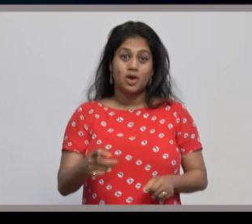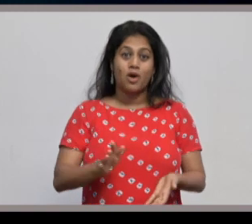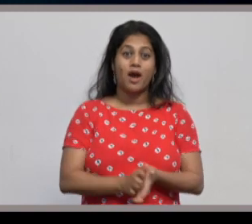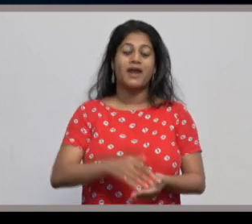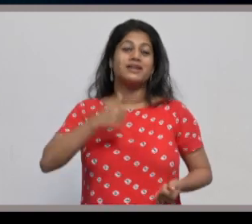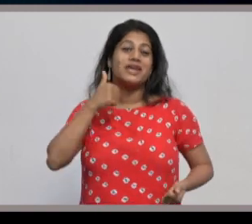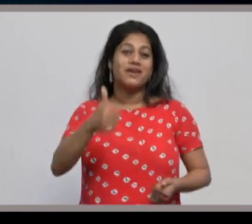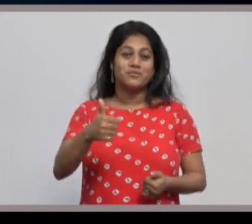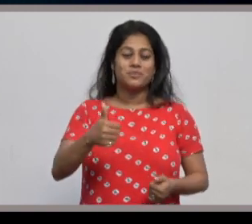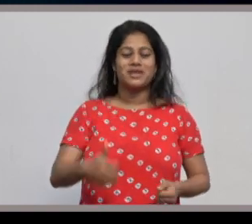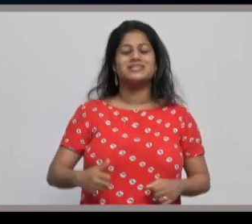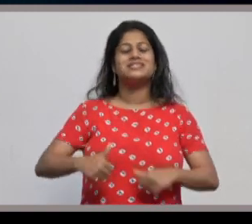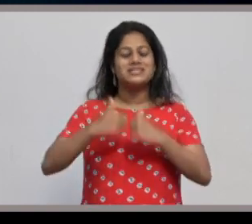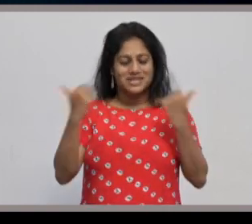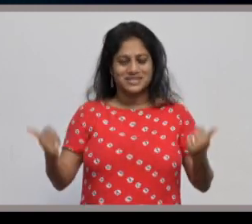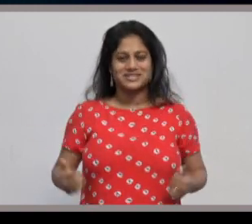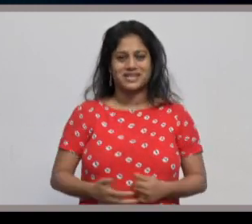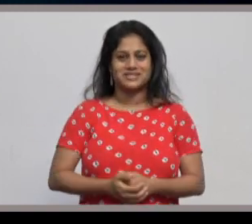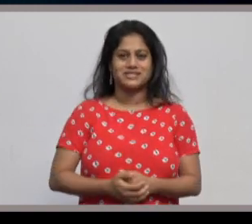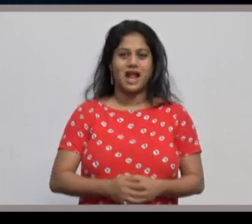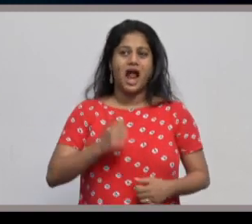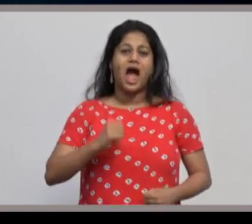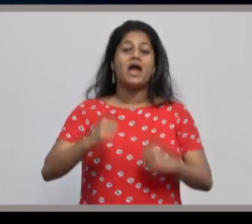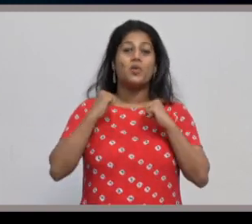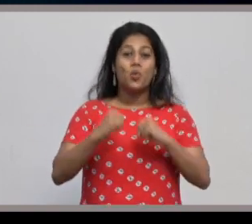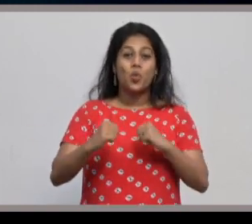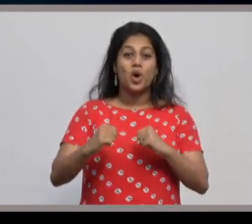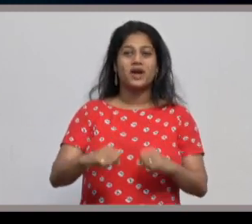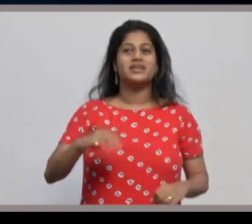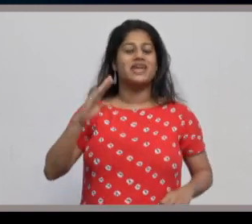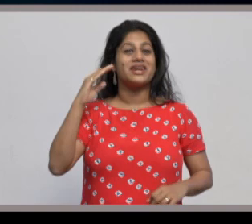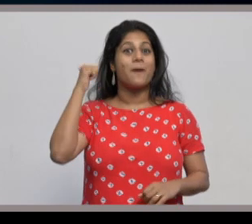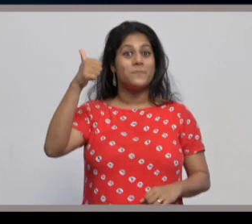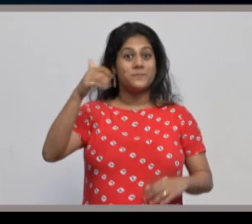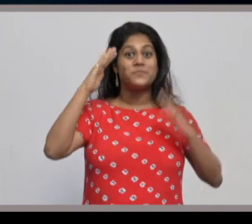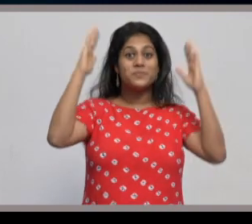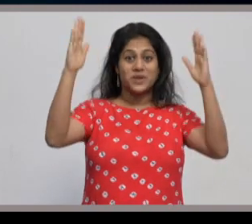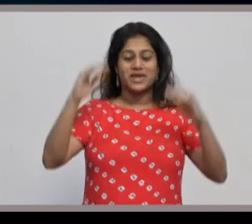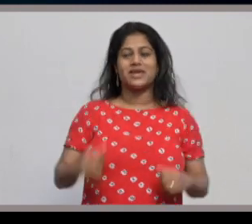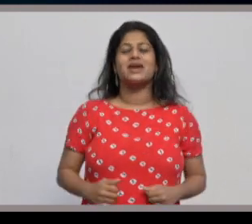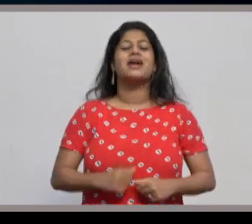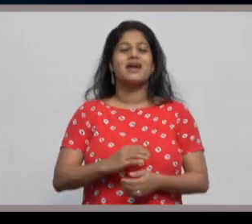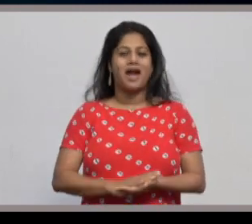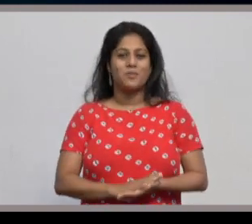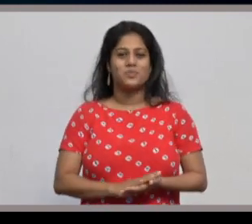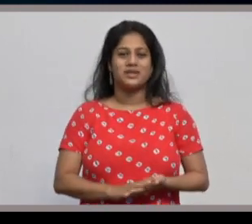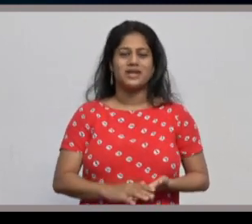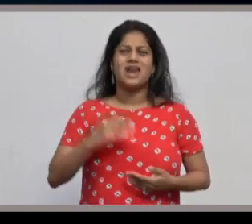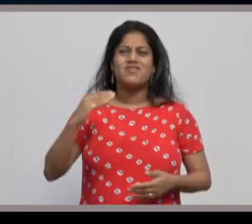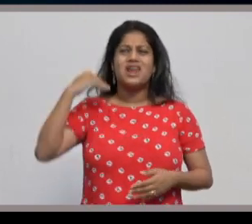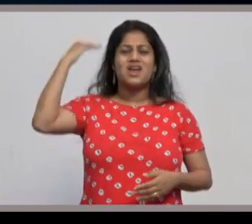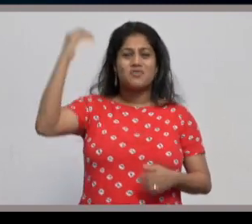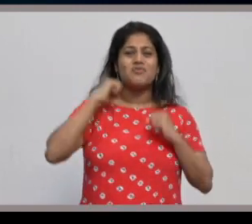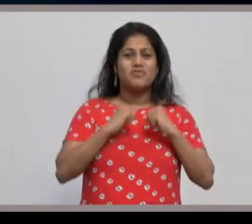president of India. Therefore, God gave me many opportunities to work for top corporates in India and in Sri Lanka.